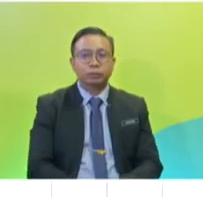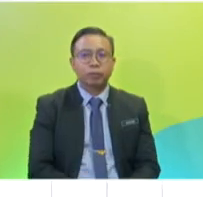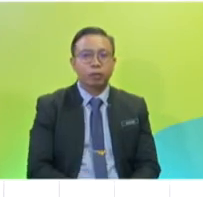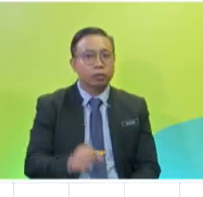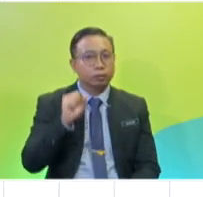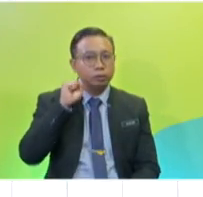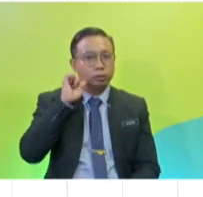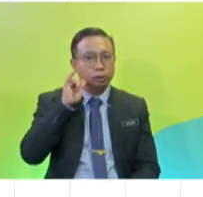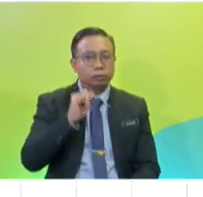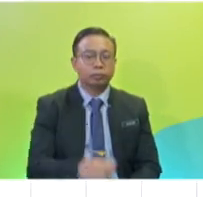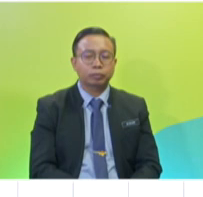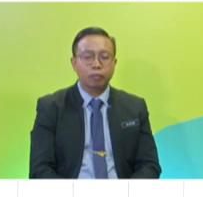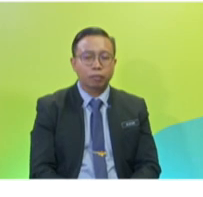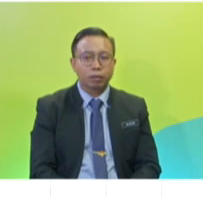Shida.